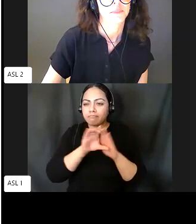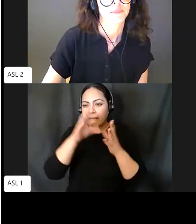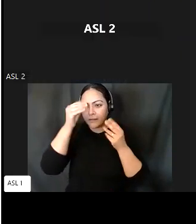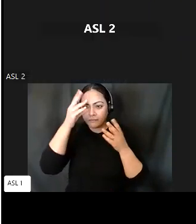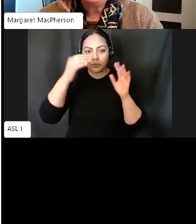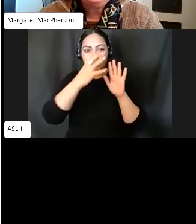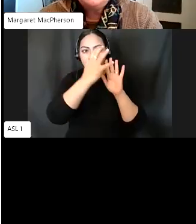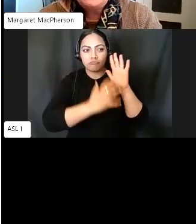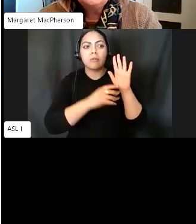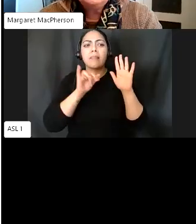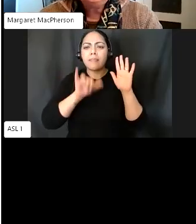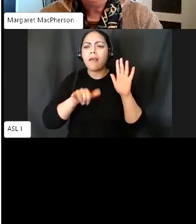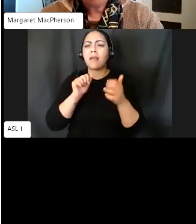citizens,